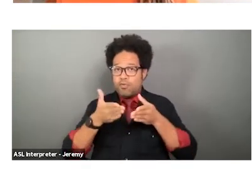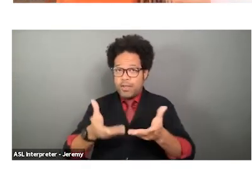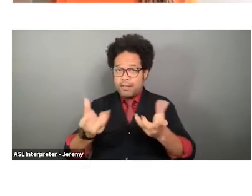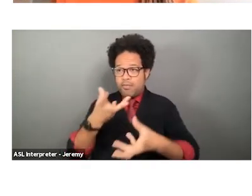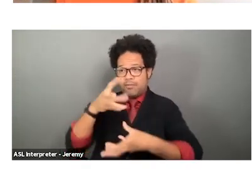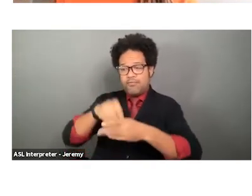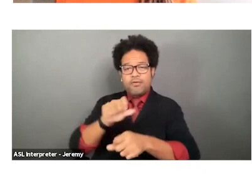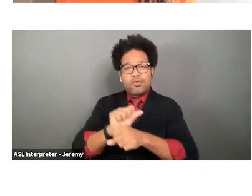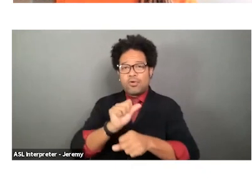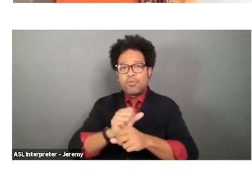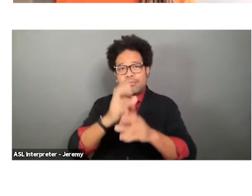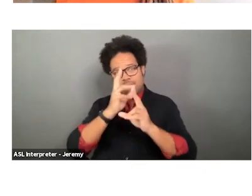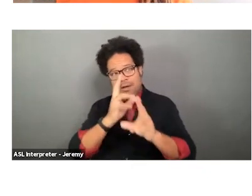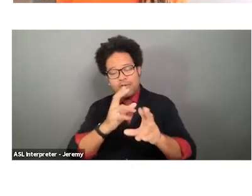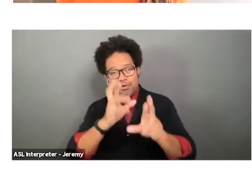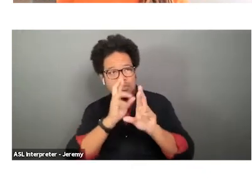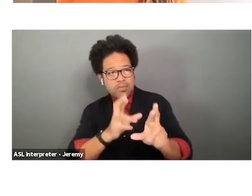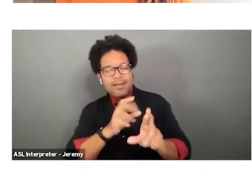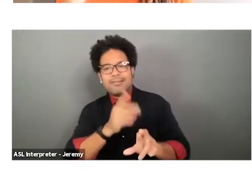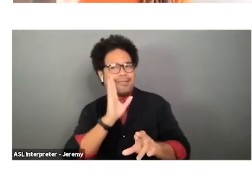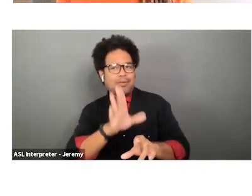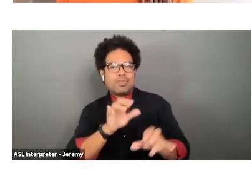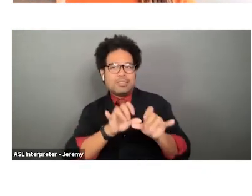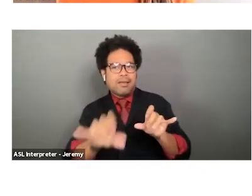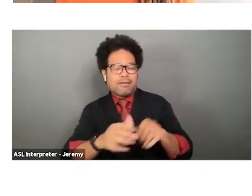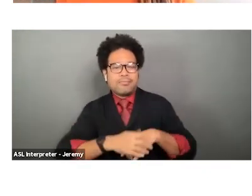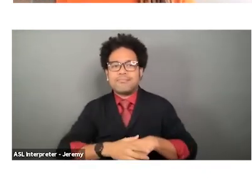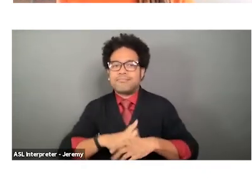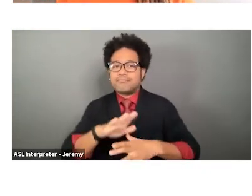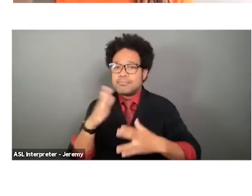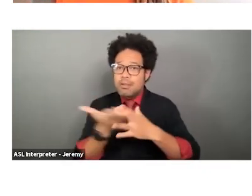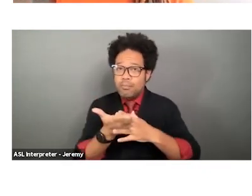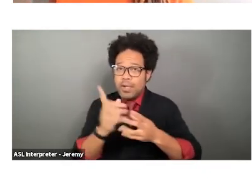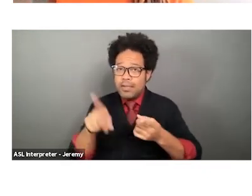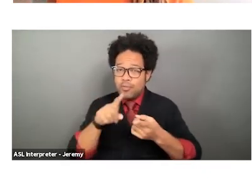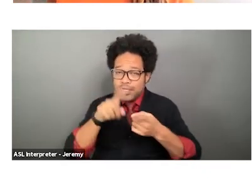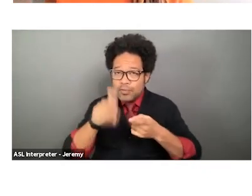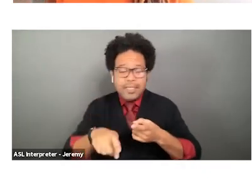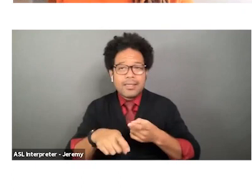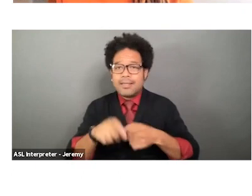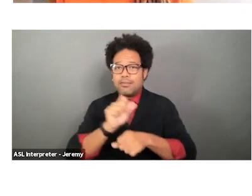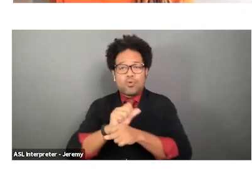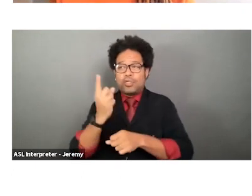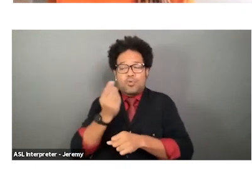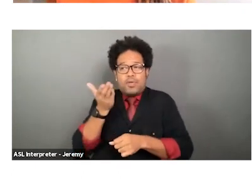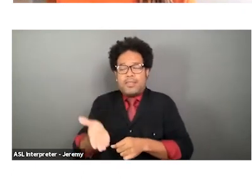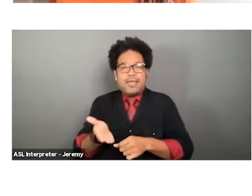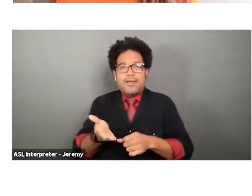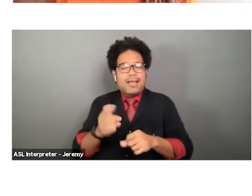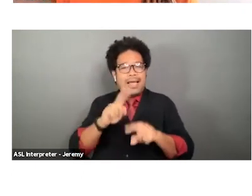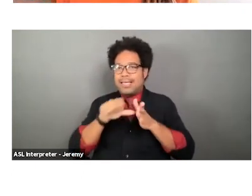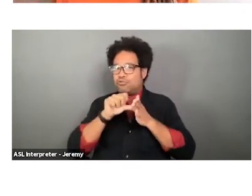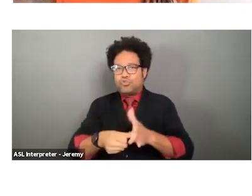work, honor that and respect it, and they will stay. Take breaks when needed. The work is always there. I don't know how to stress that